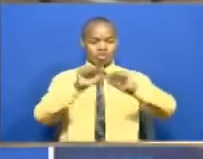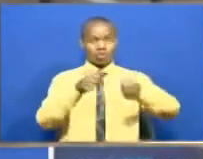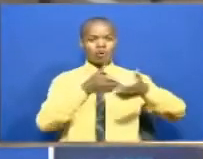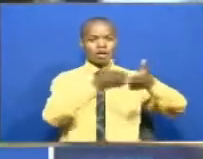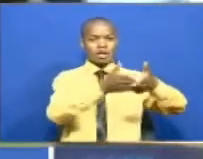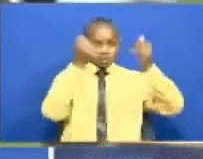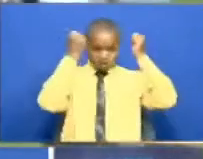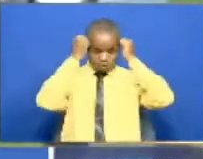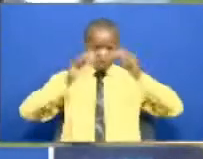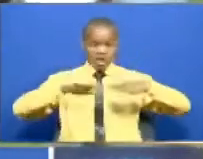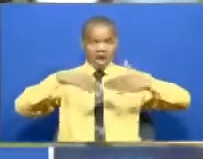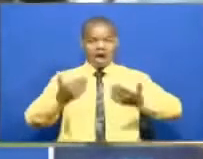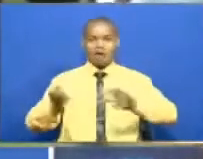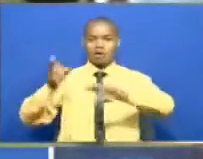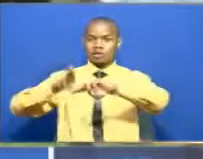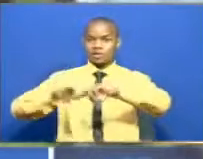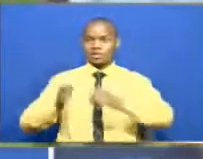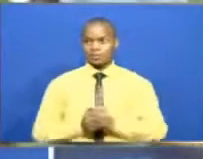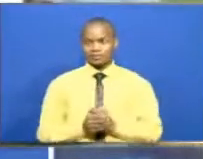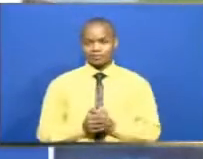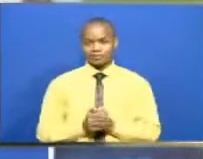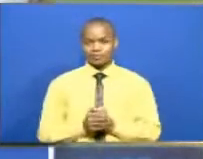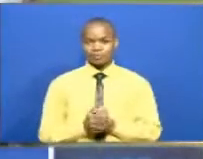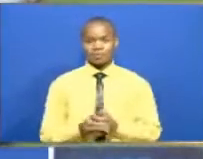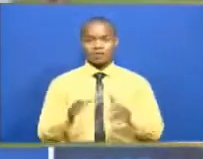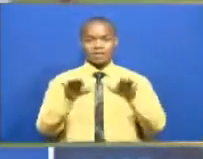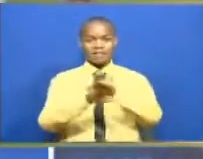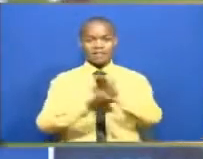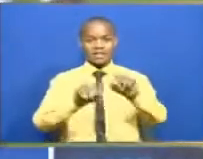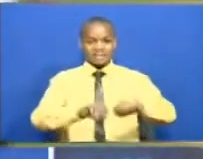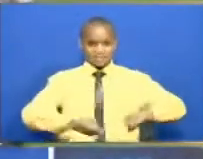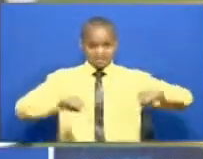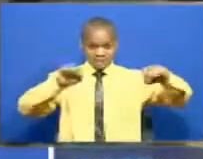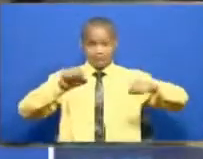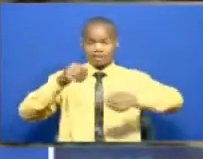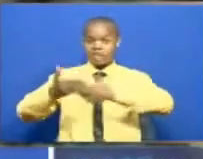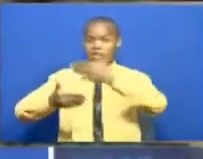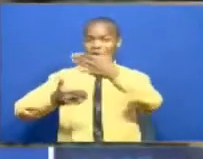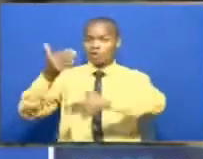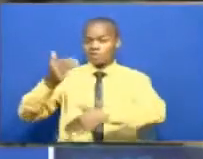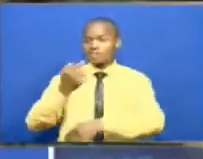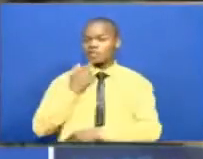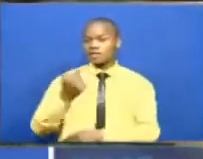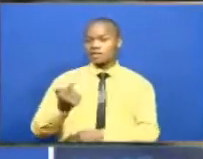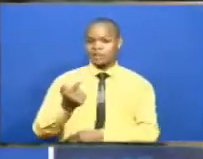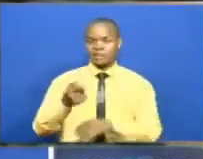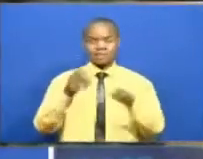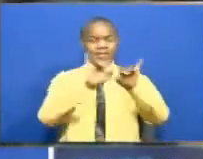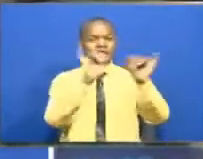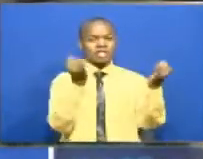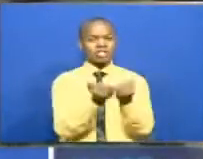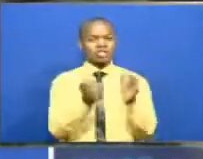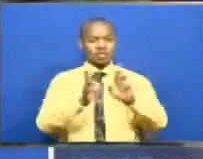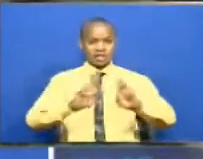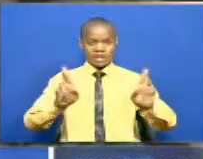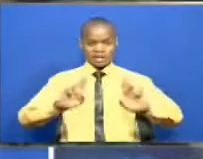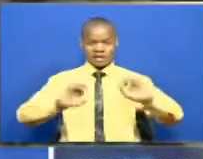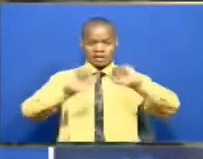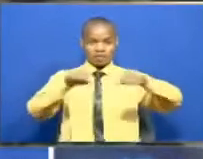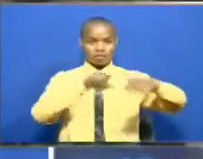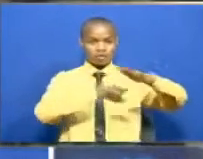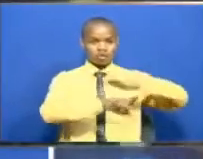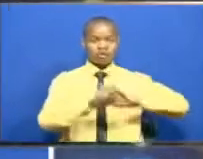arrangements. The university's Vice Chancellor, Professor Wilson Kipng’eno, says that the institution is ready to admit the first batch of its